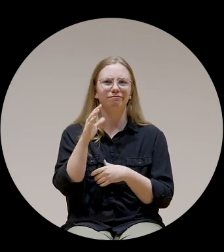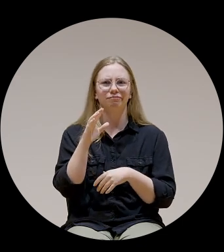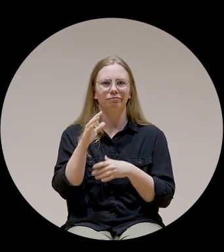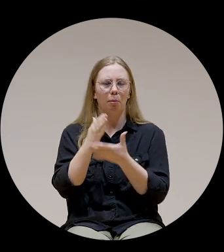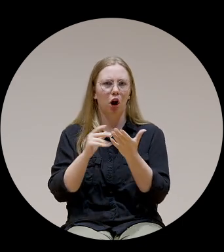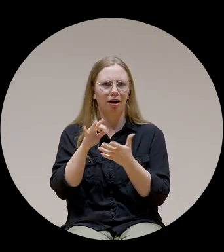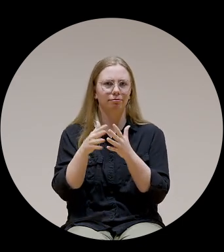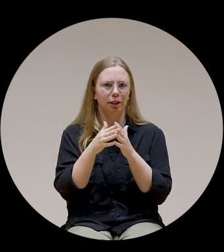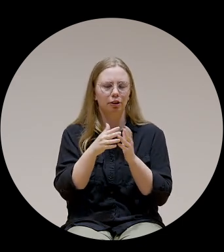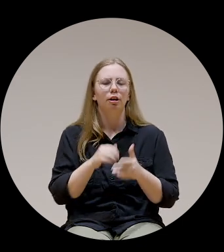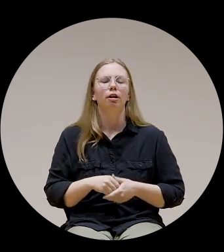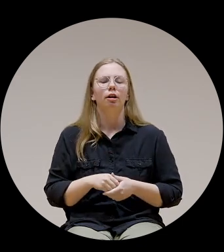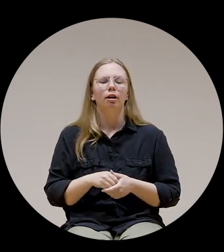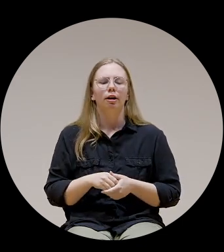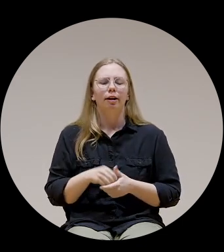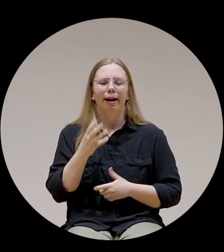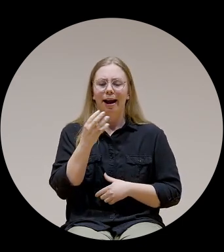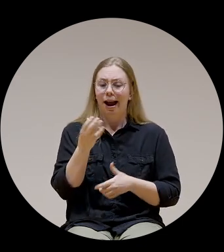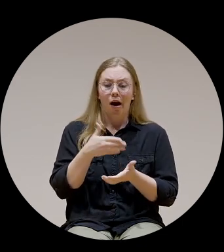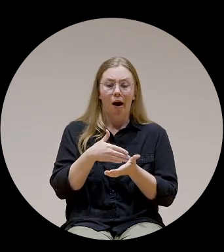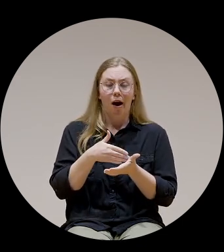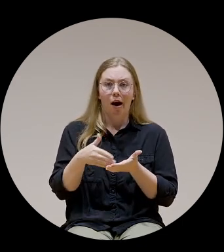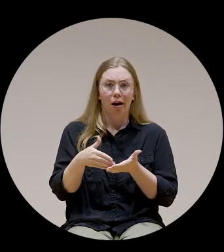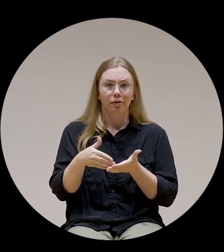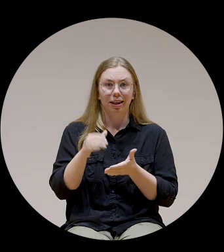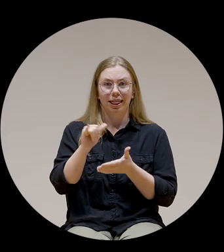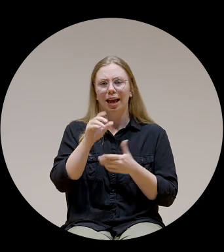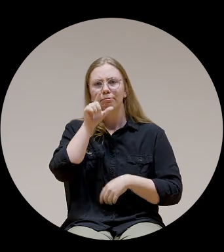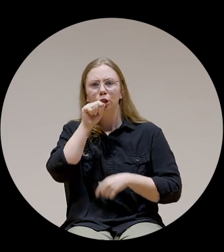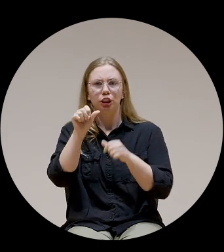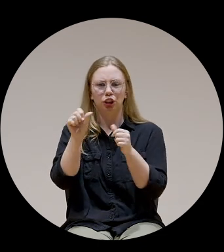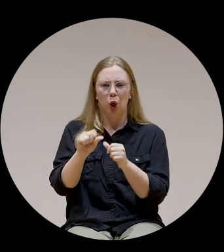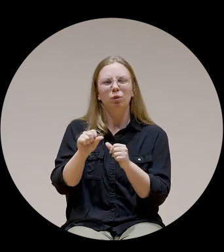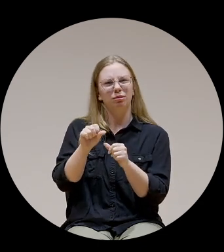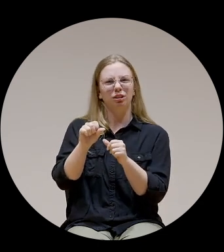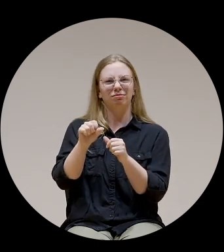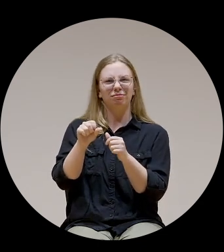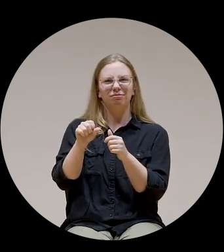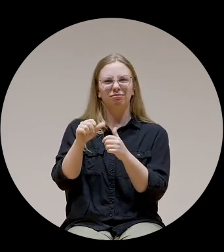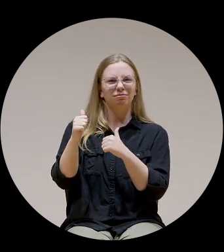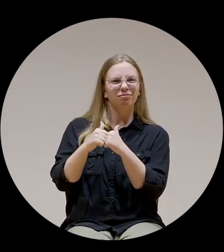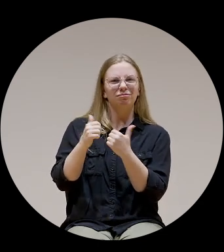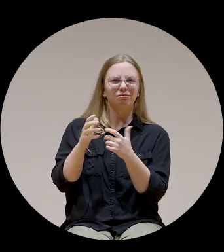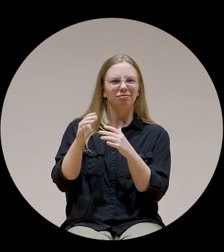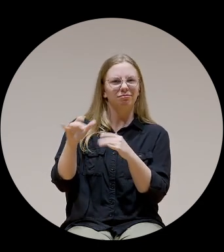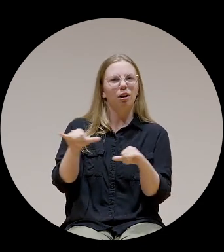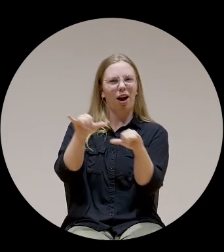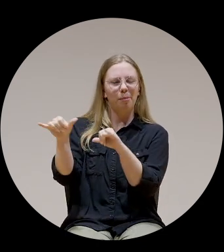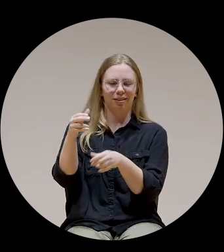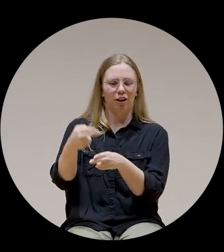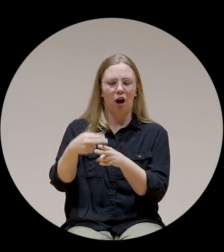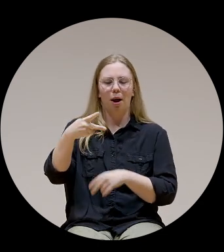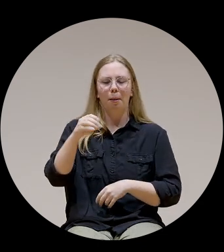woodlands region. And they often come in a shape similar to this. This is called a pop-eyed birdstone because,